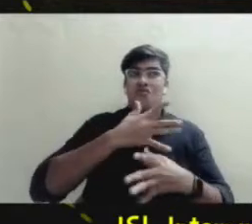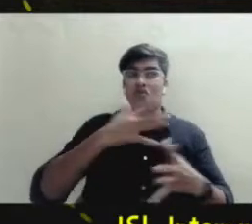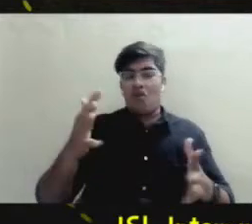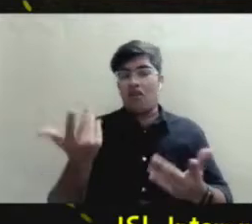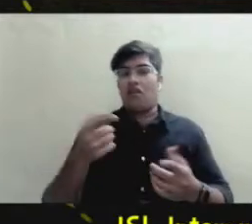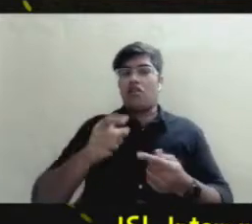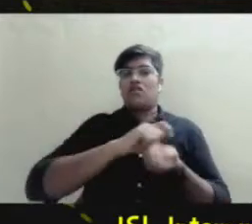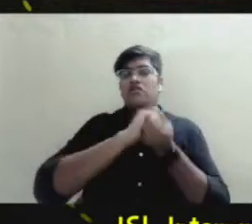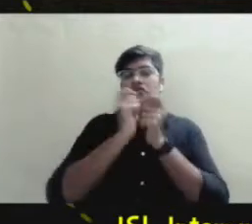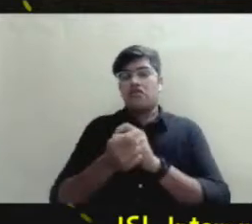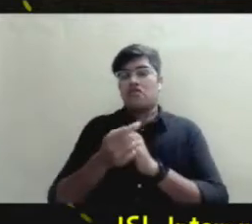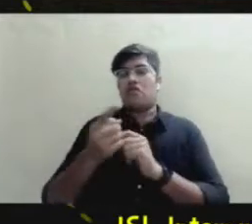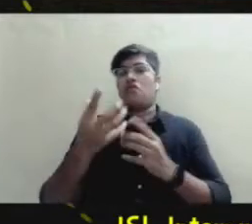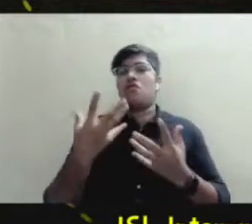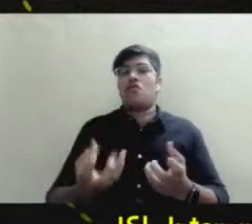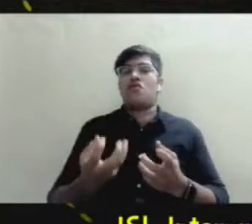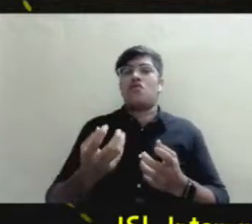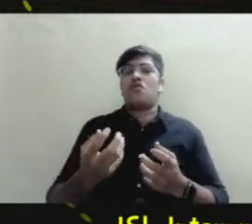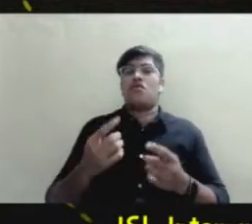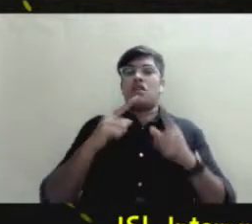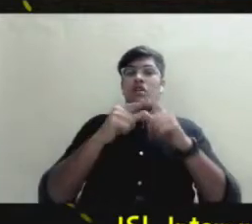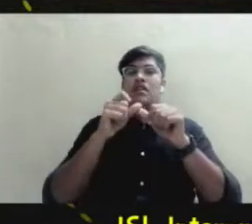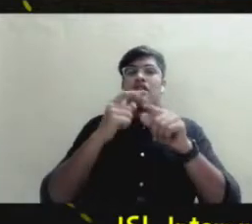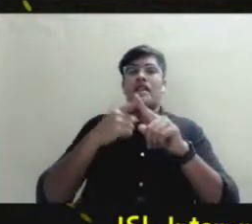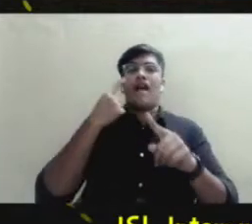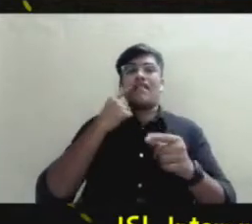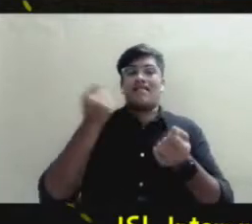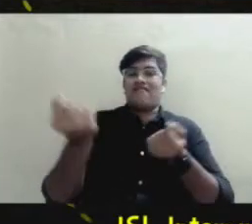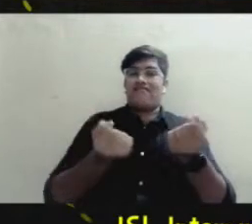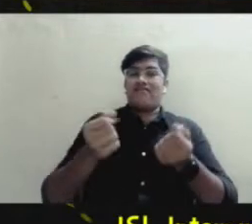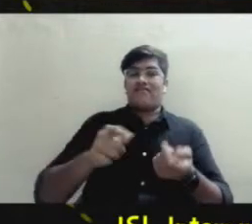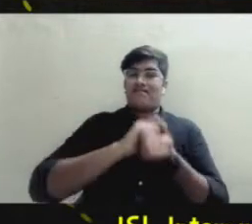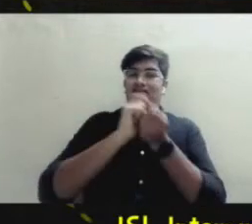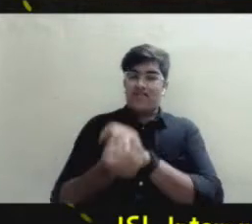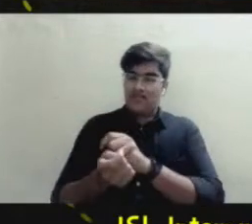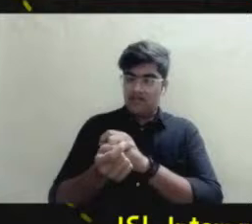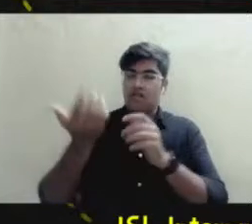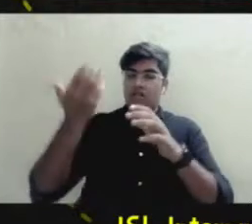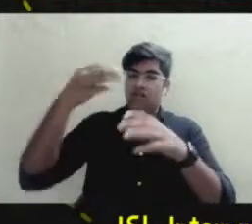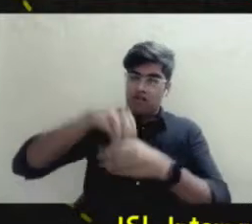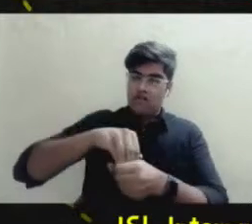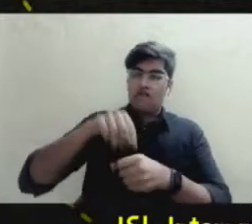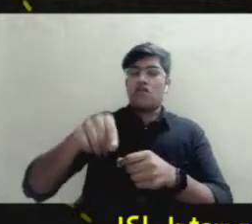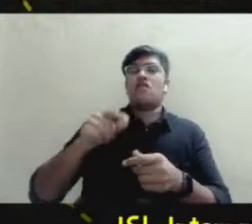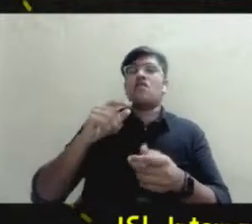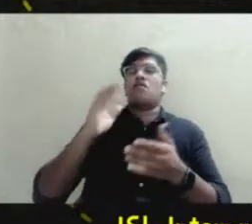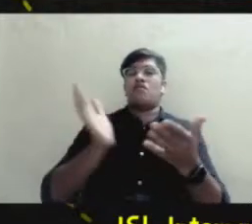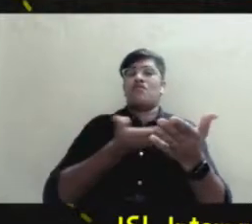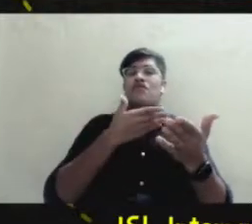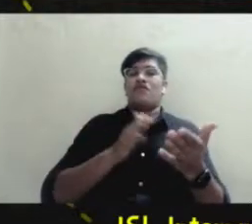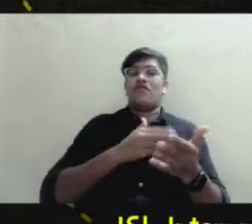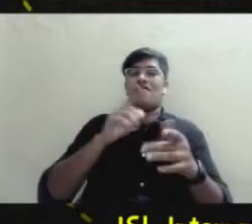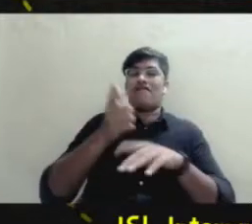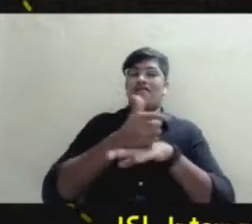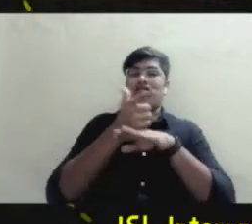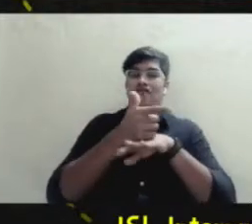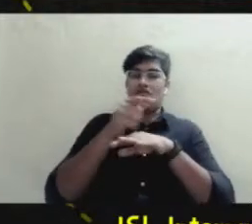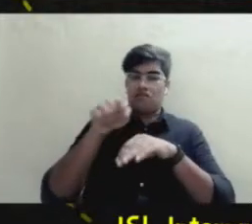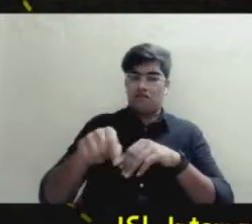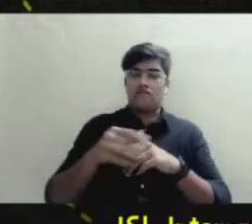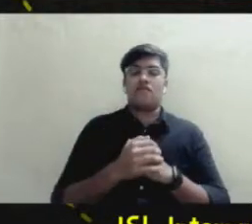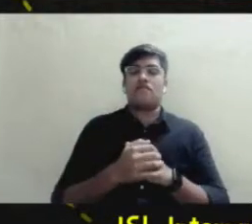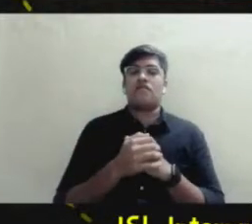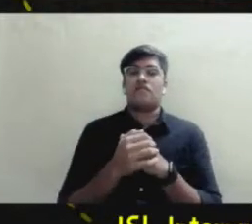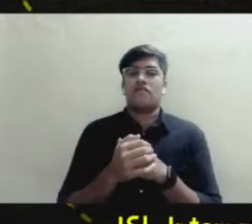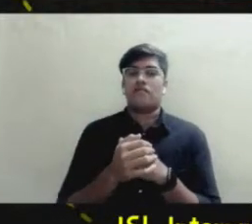being a taxi driver was adapted into the music video for the title track of